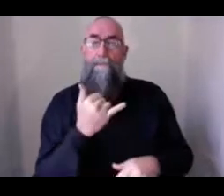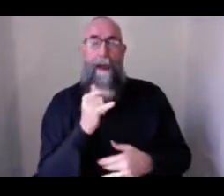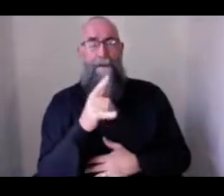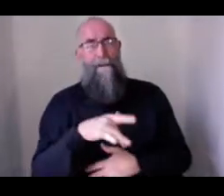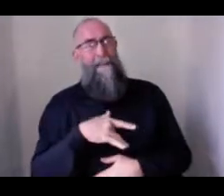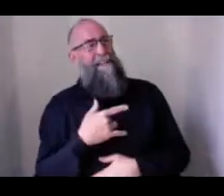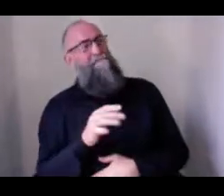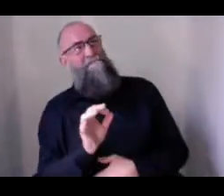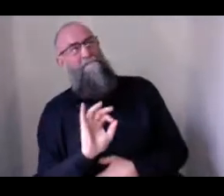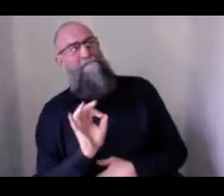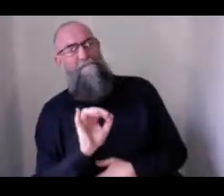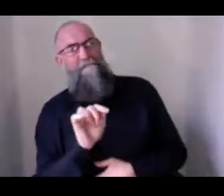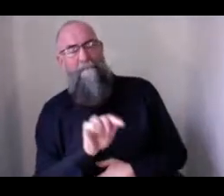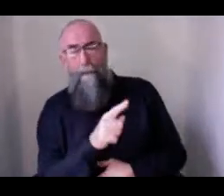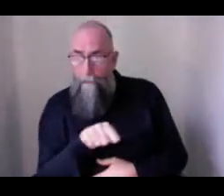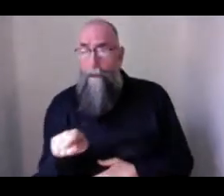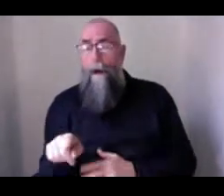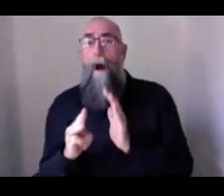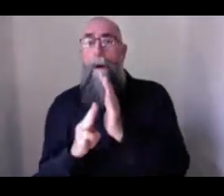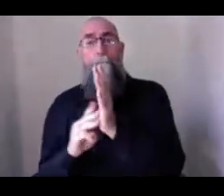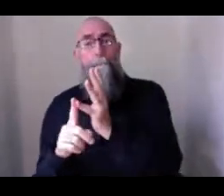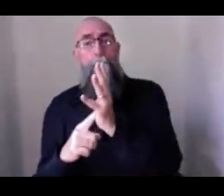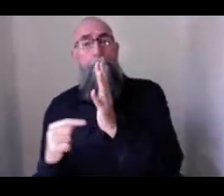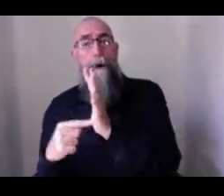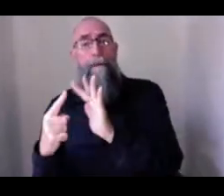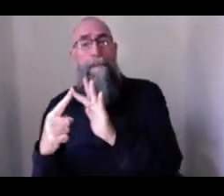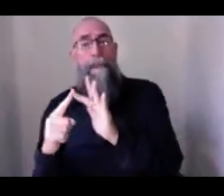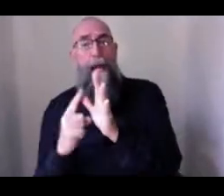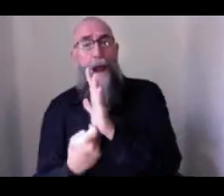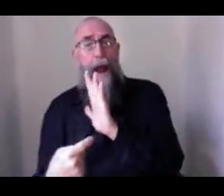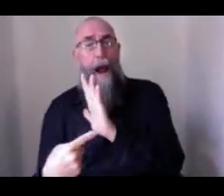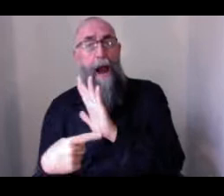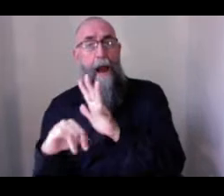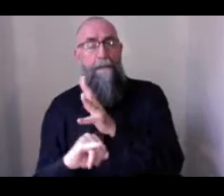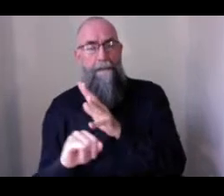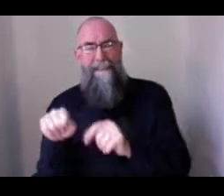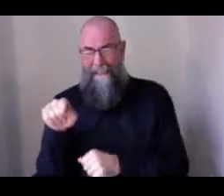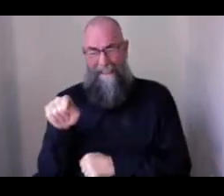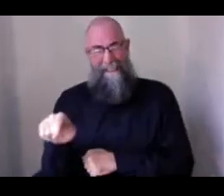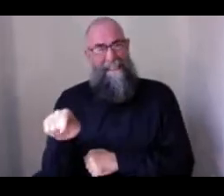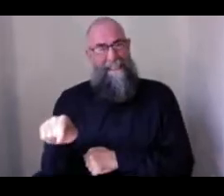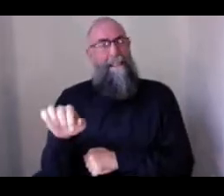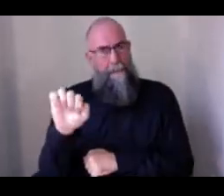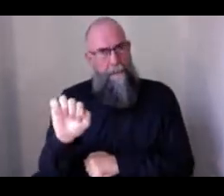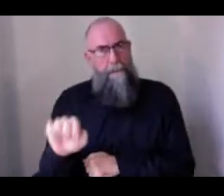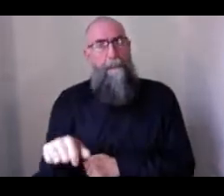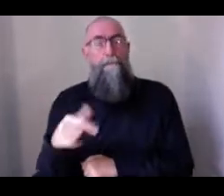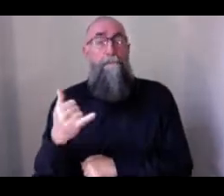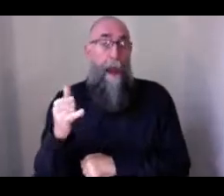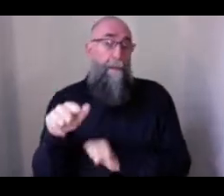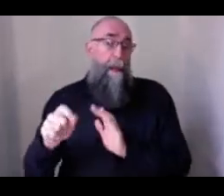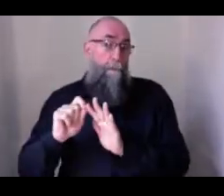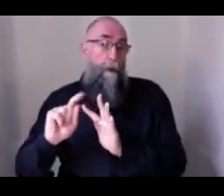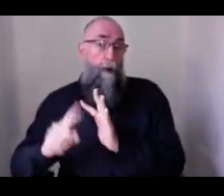work, multi-arts tends to be the space into which that sort of project could fit.